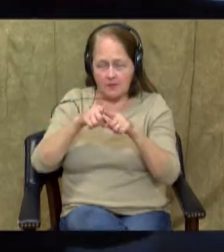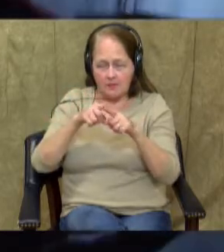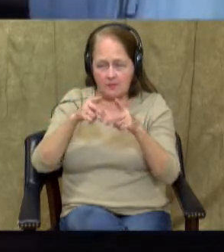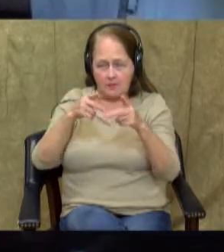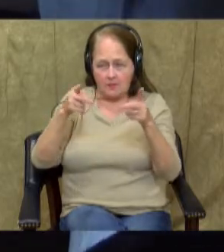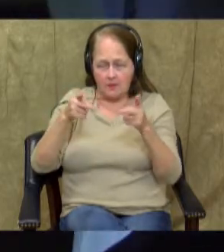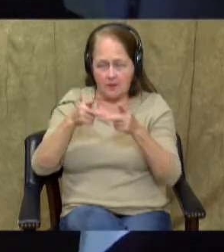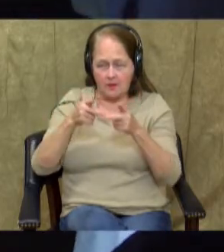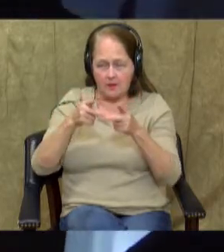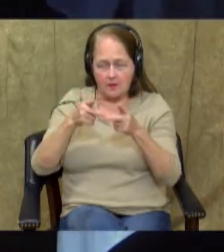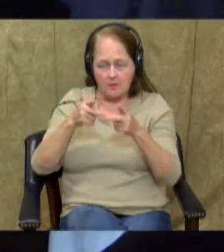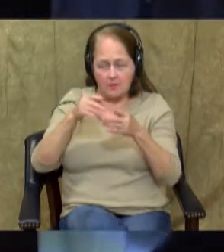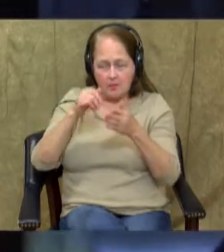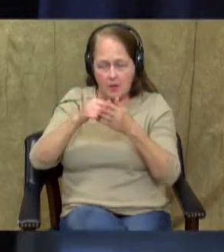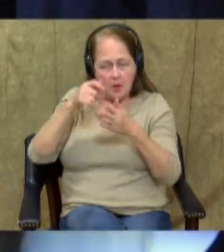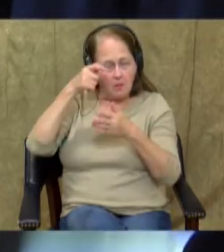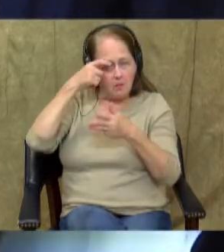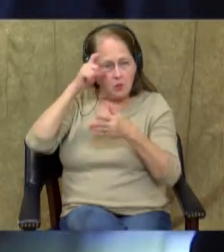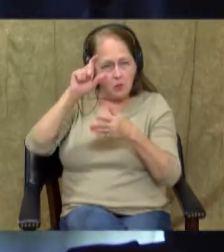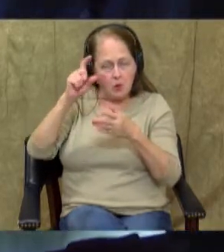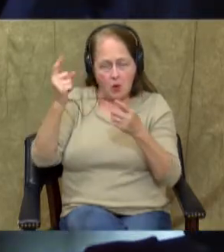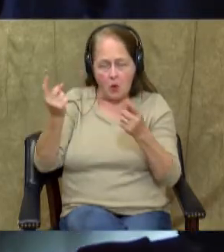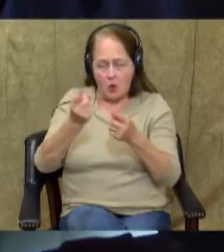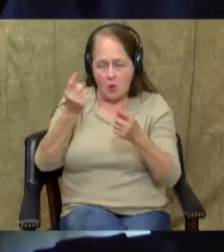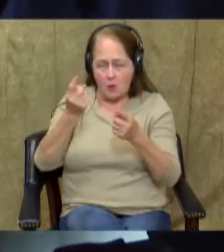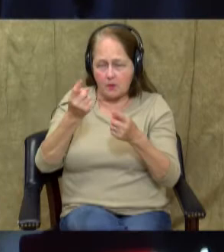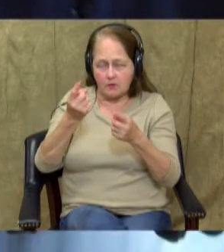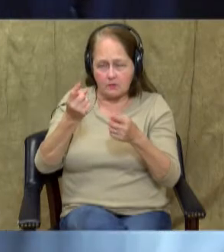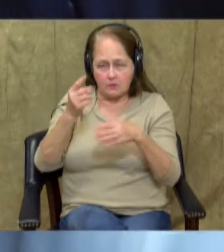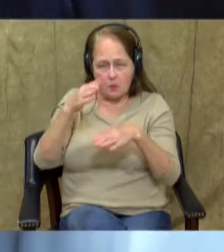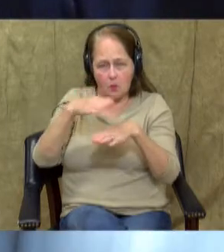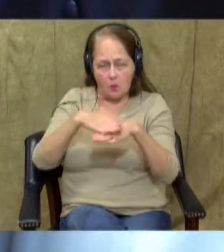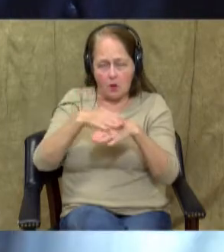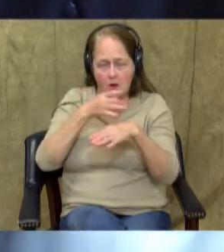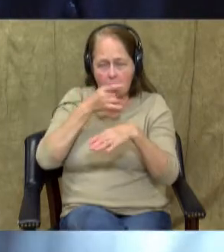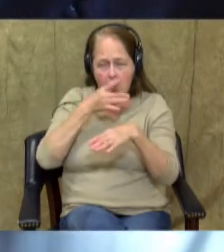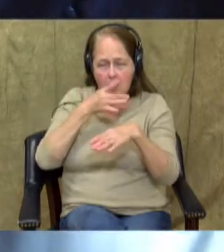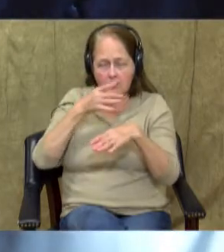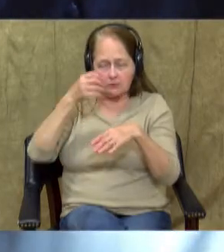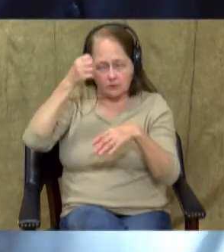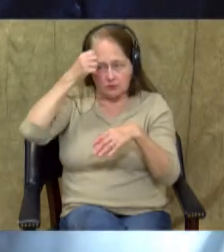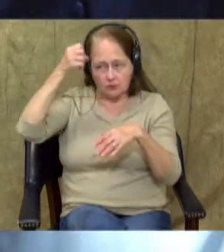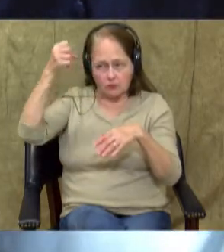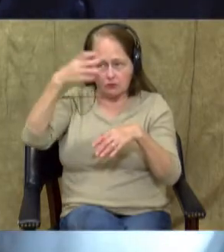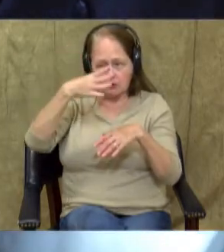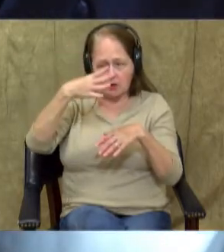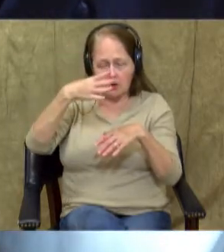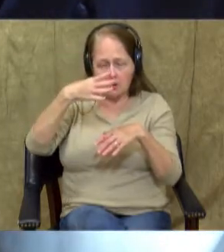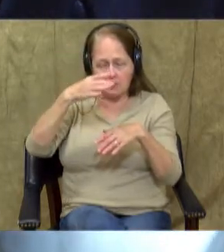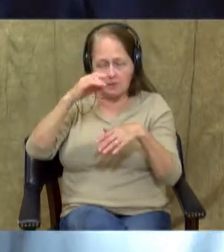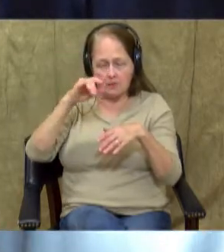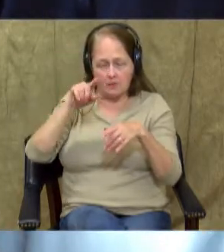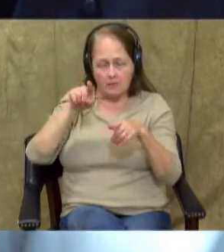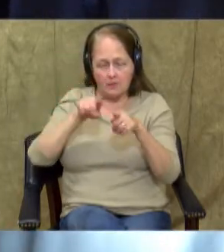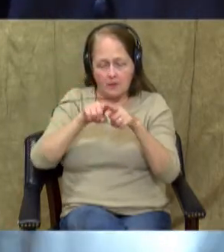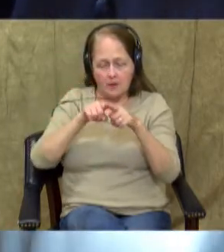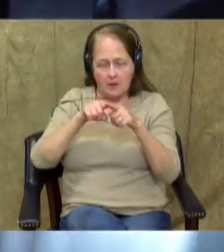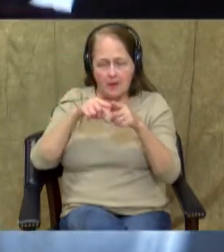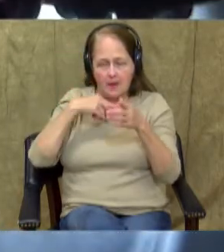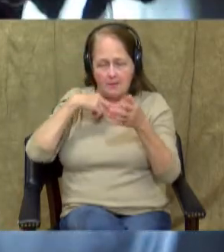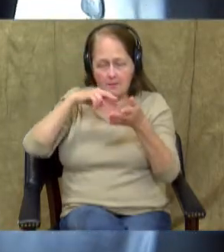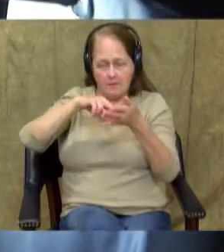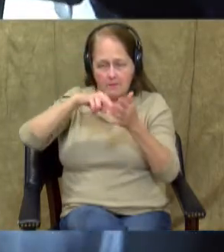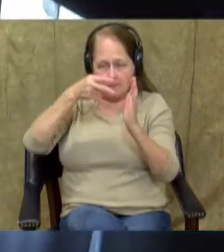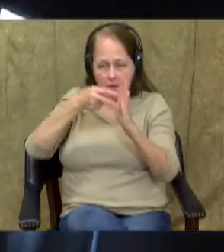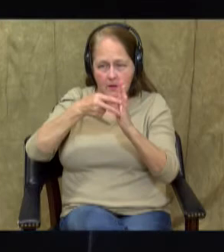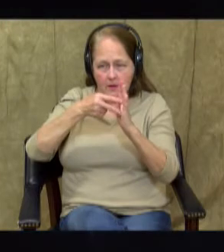is always lit. When I say that the moon is coming, I mean that the sunlight is coming from the same direction, what I mean by